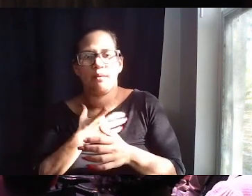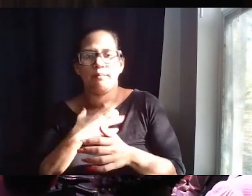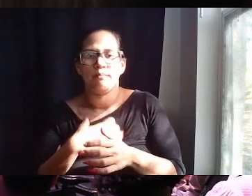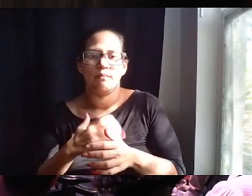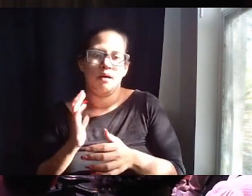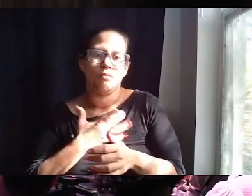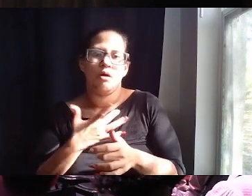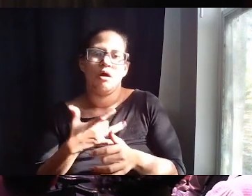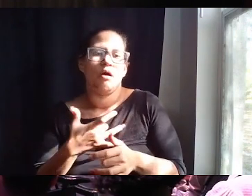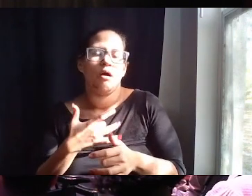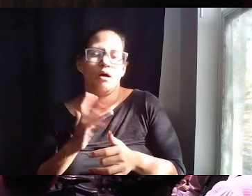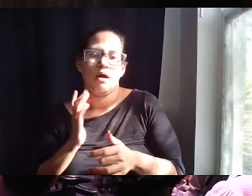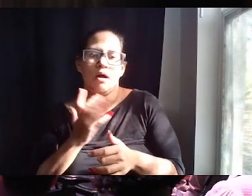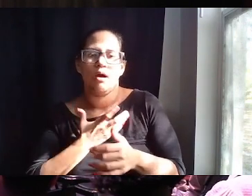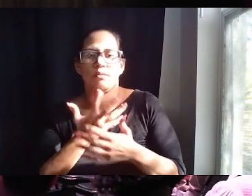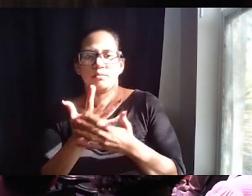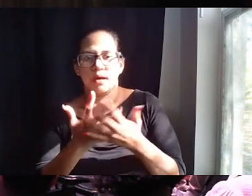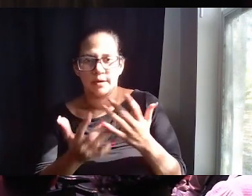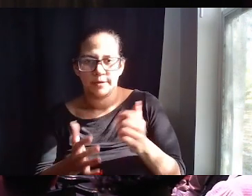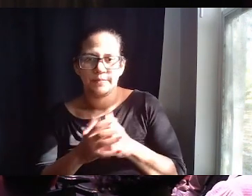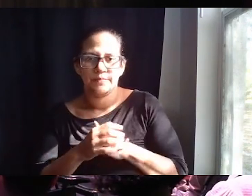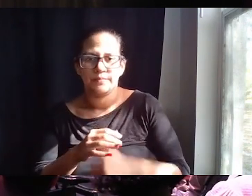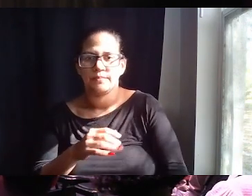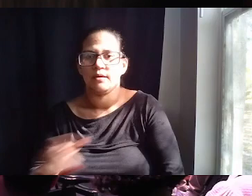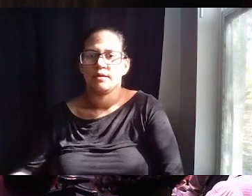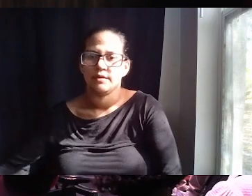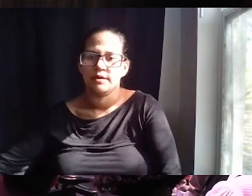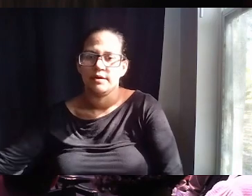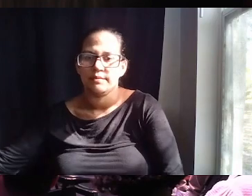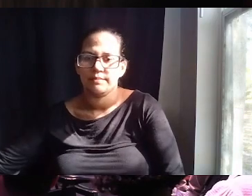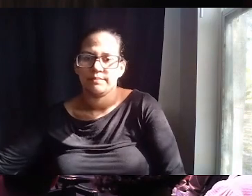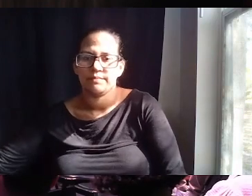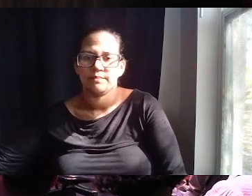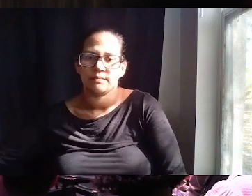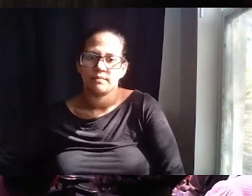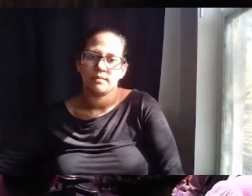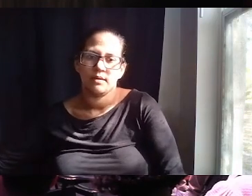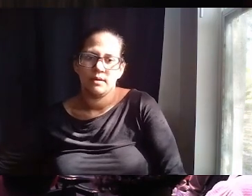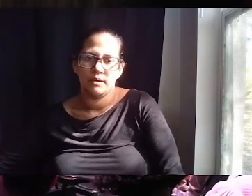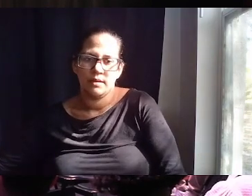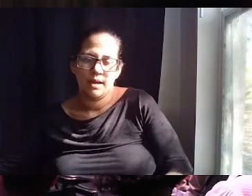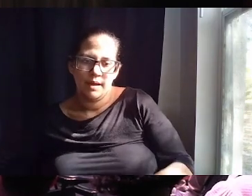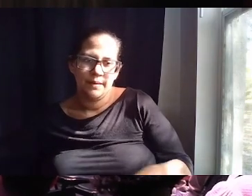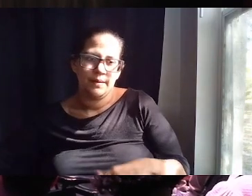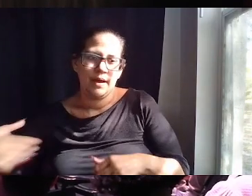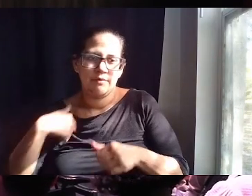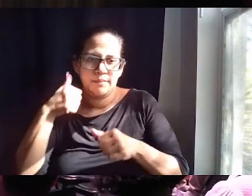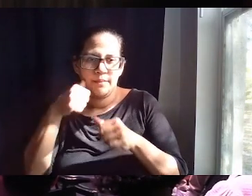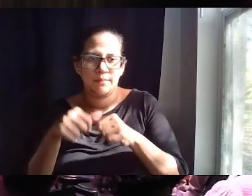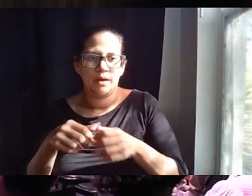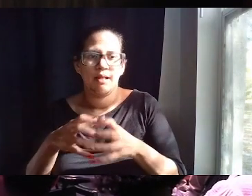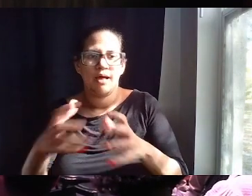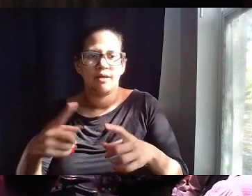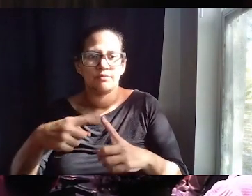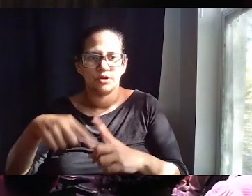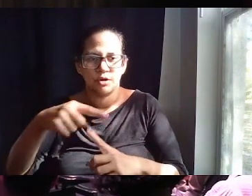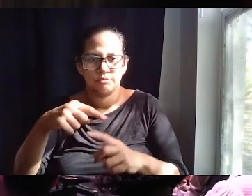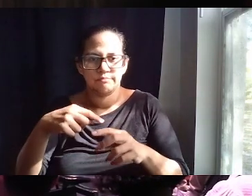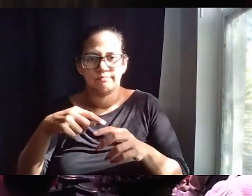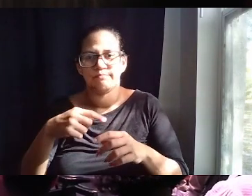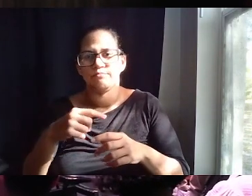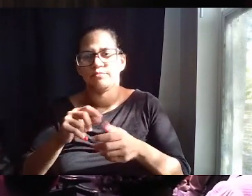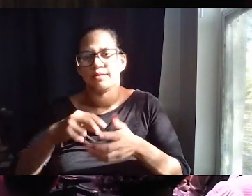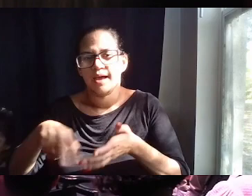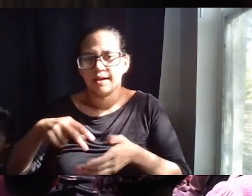sangre. I remember standing in a lot of circles, dancing, stretching, howling,